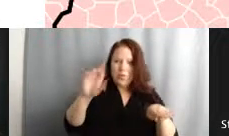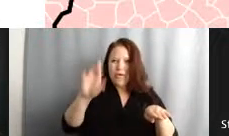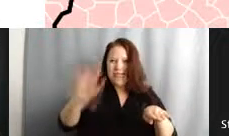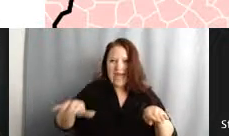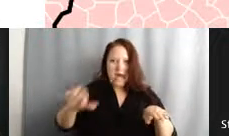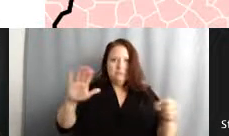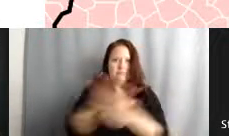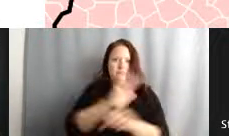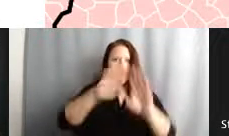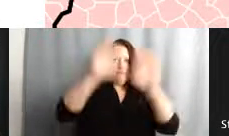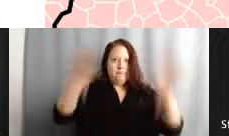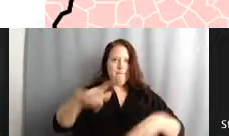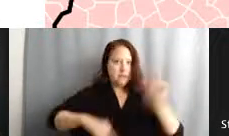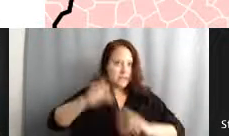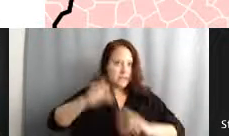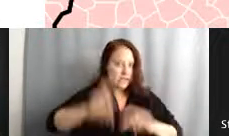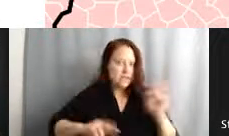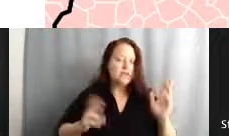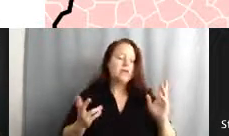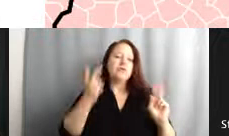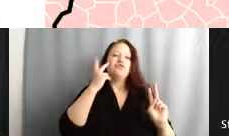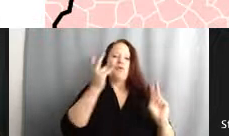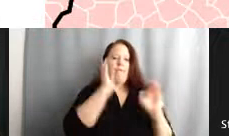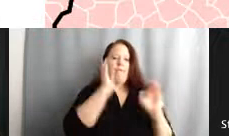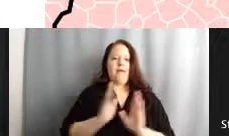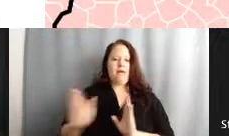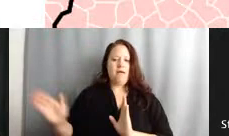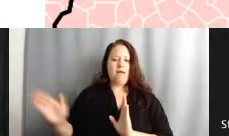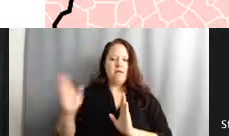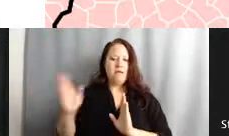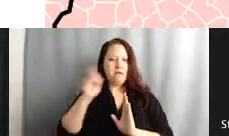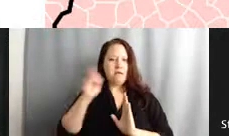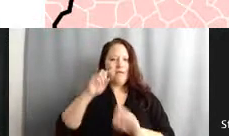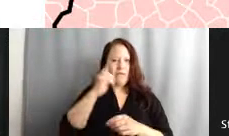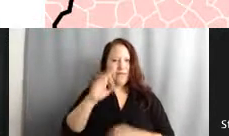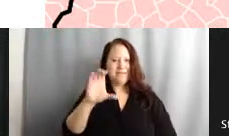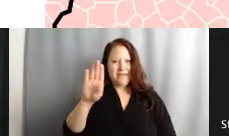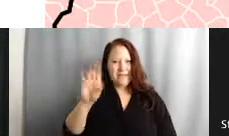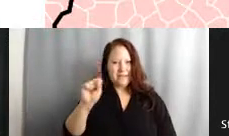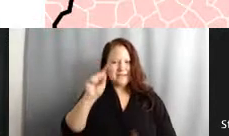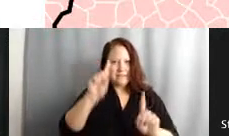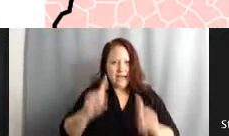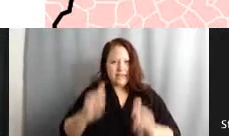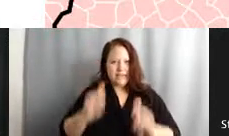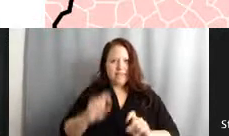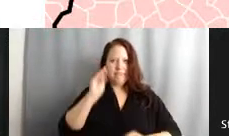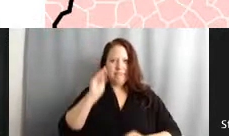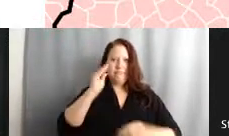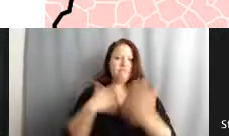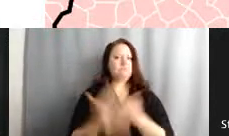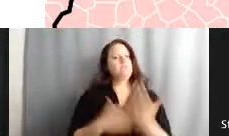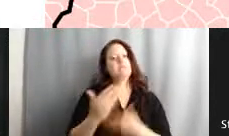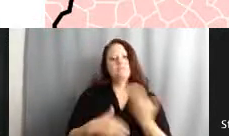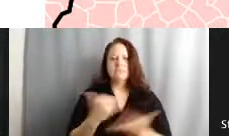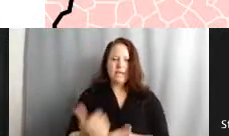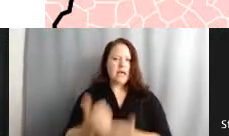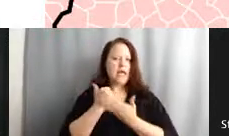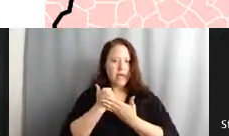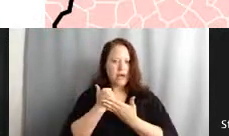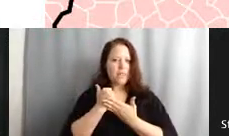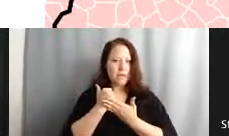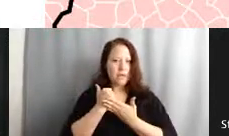hall, depending on the pattern we saw, into the CVS testing to get that rapid result and move people quickly. That really helps stem the